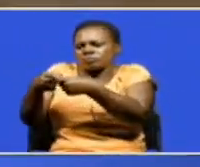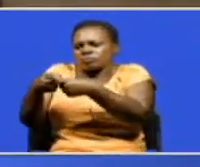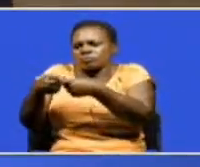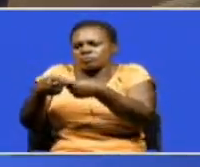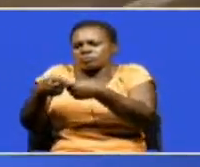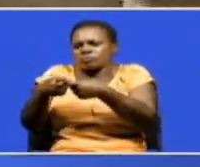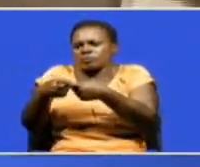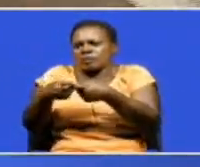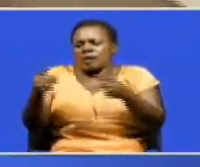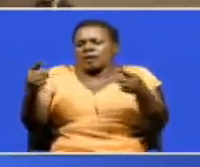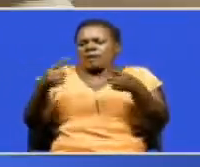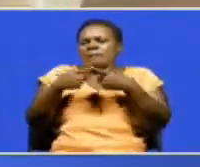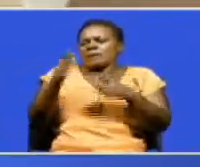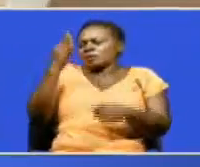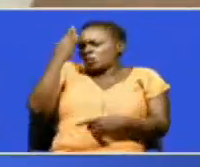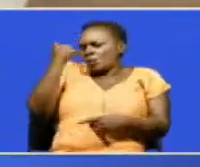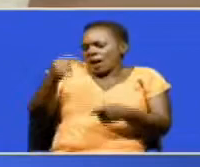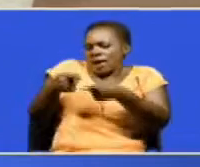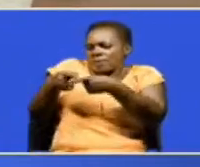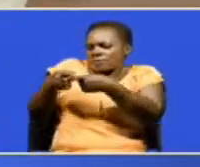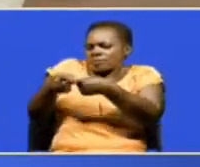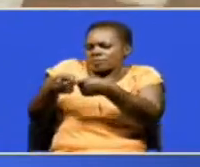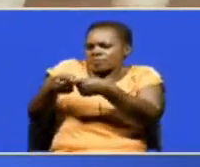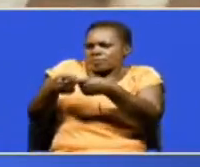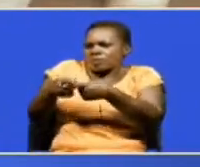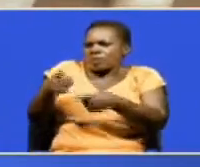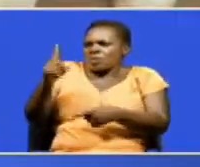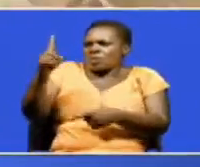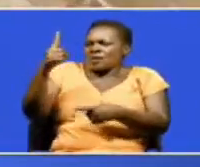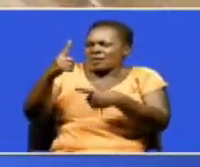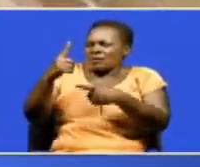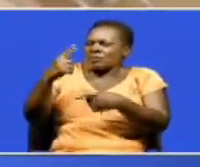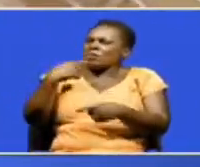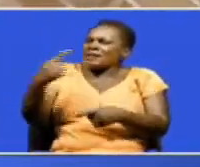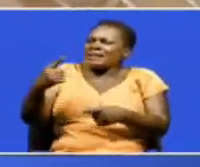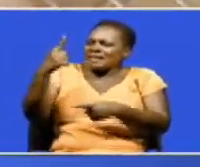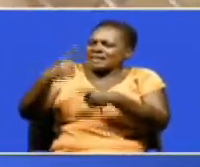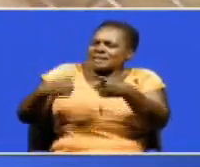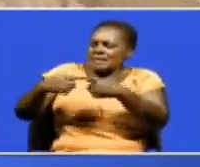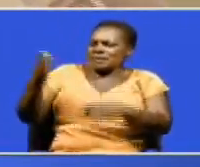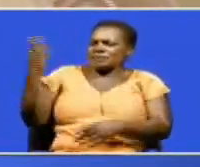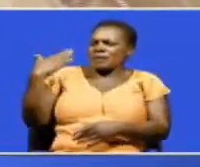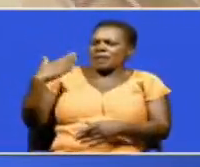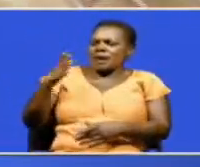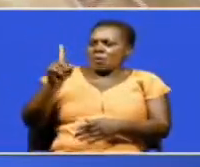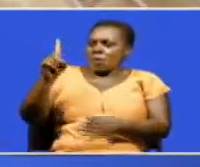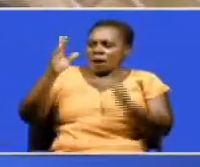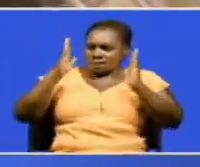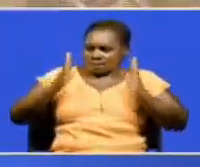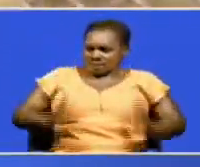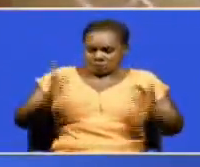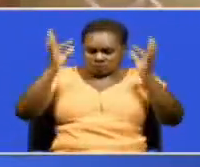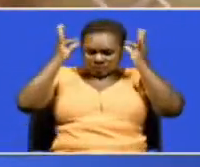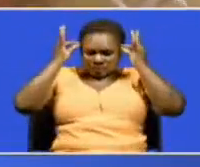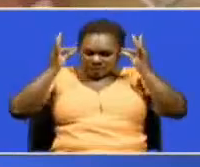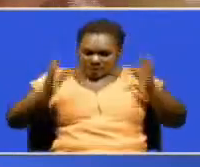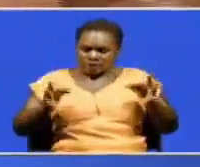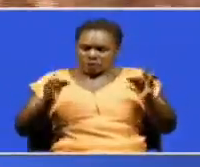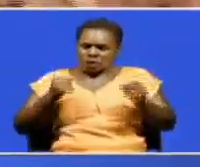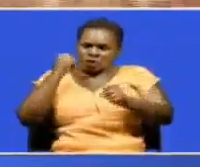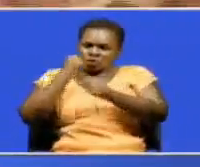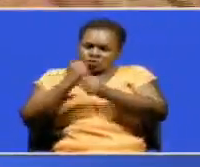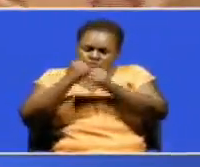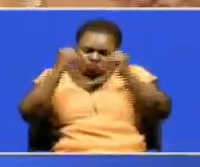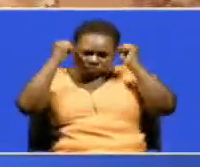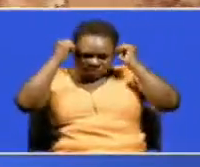mice. But why these rats? About 1.5 centuries ago, a scientist decided to carry out